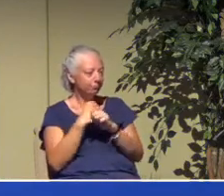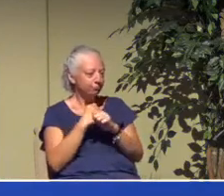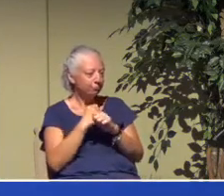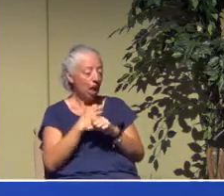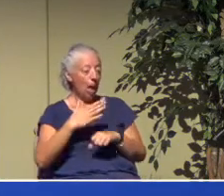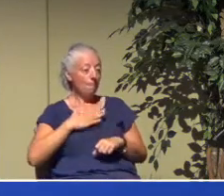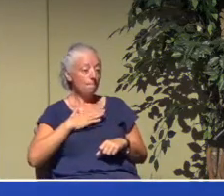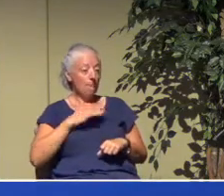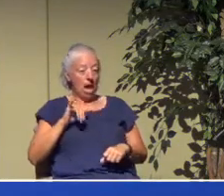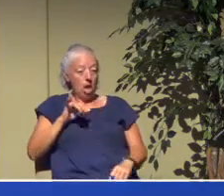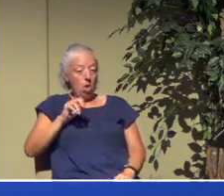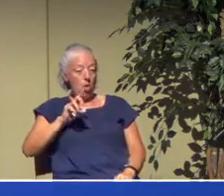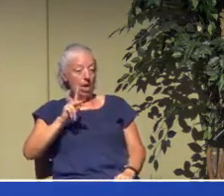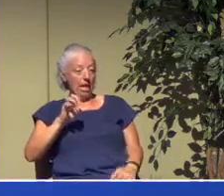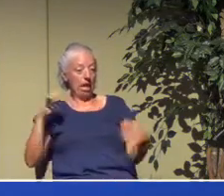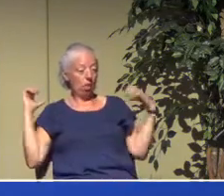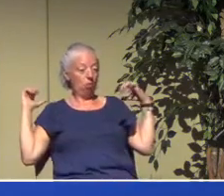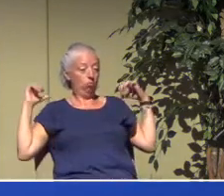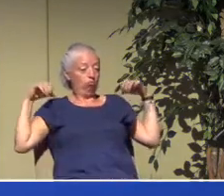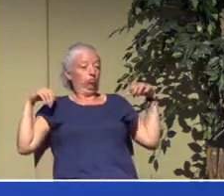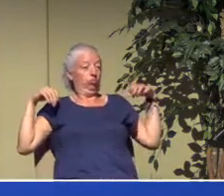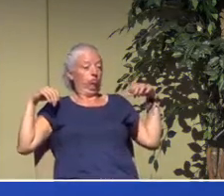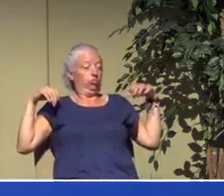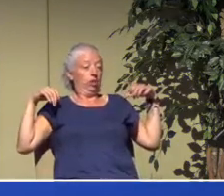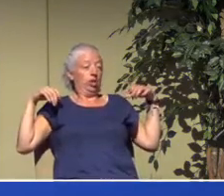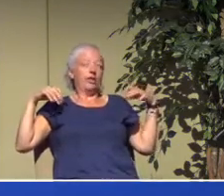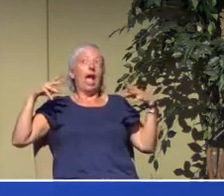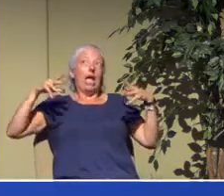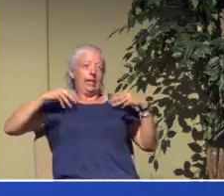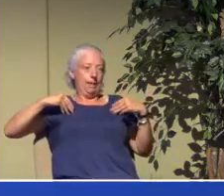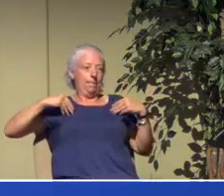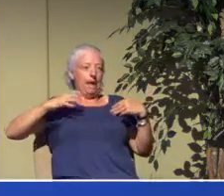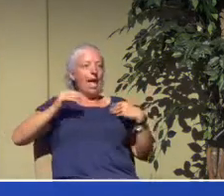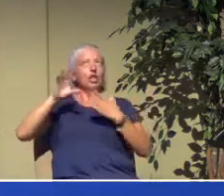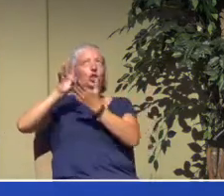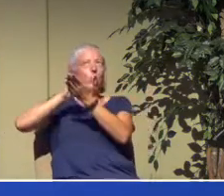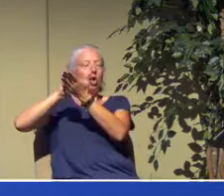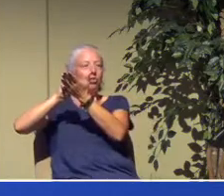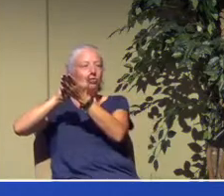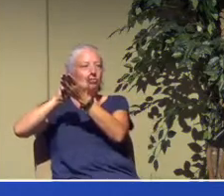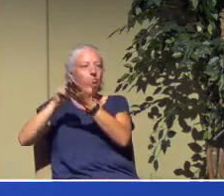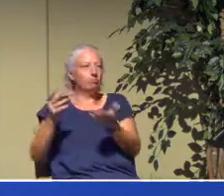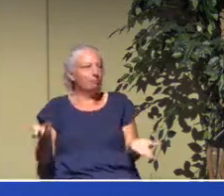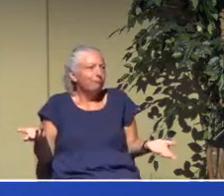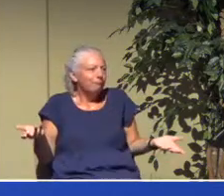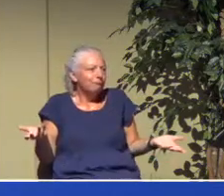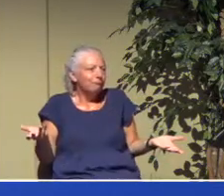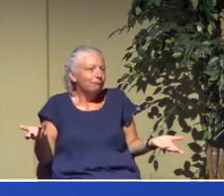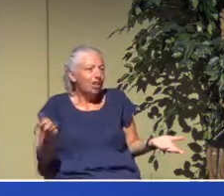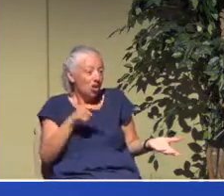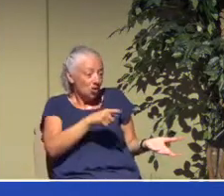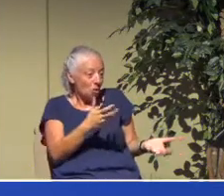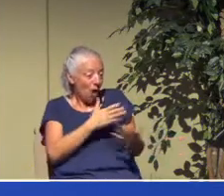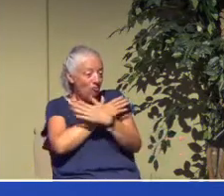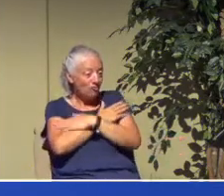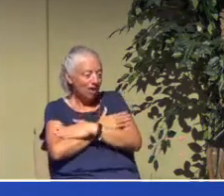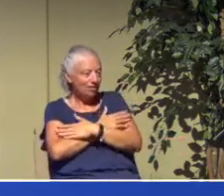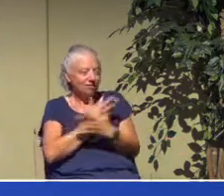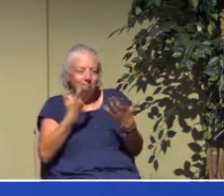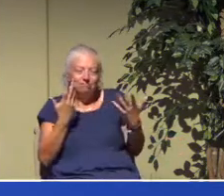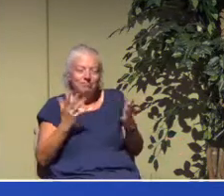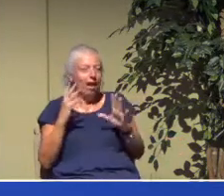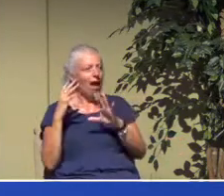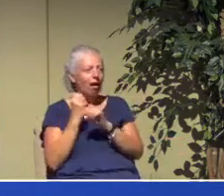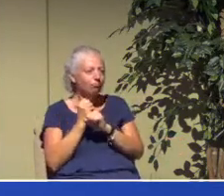Take my yoke upon you and learn from me. End of story. Do you want rest? There it is. This is not